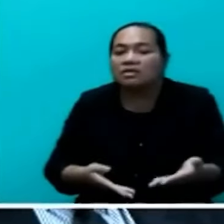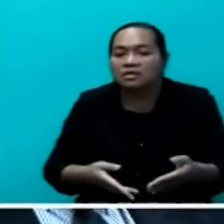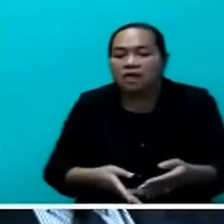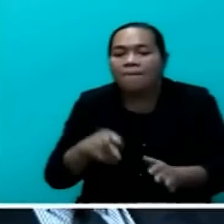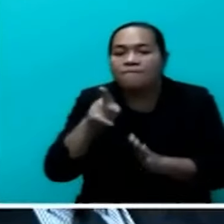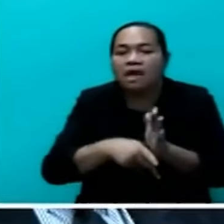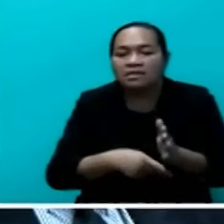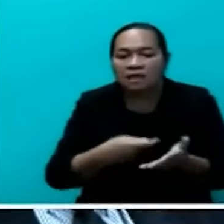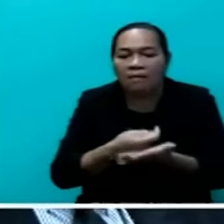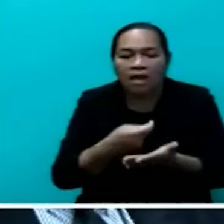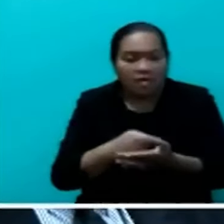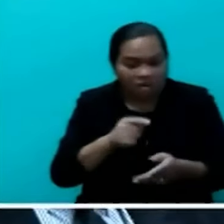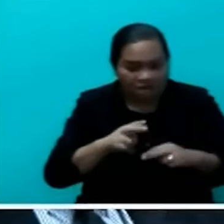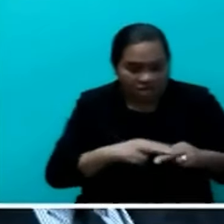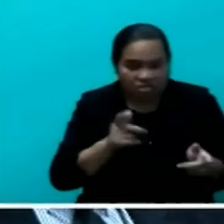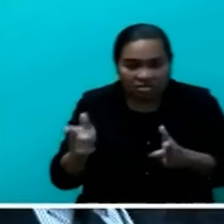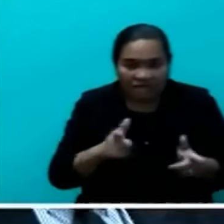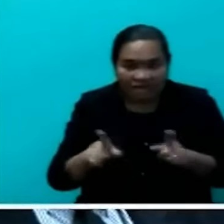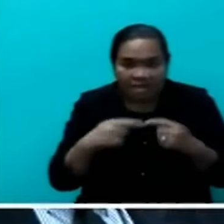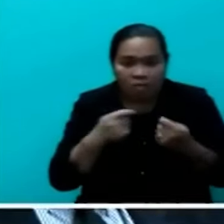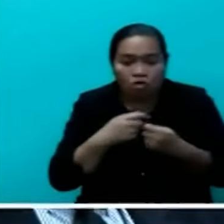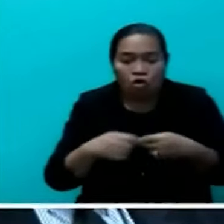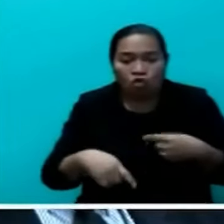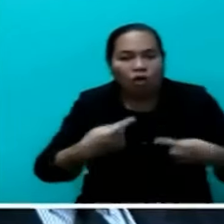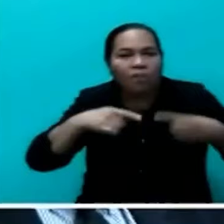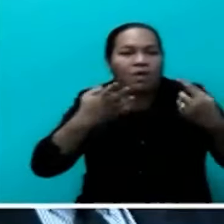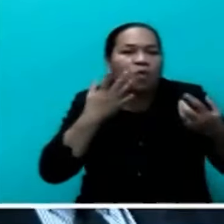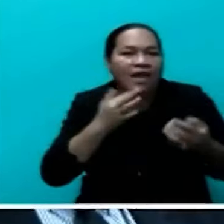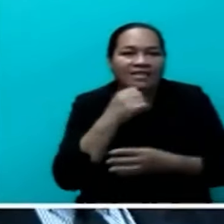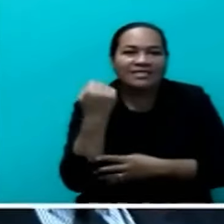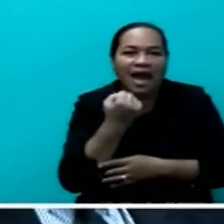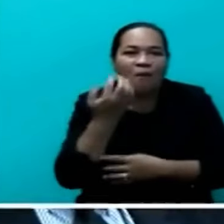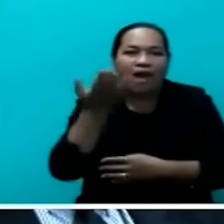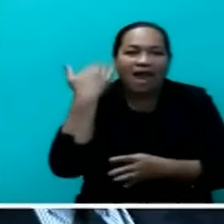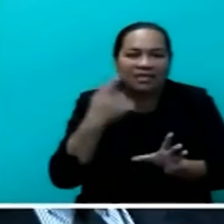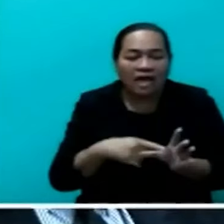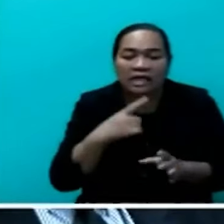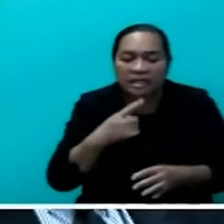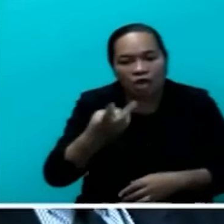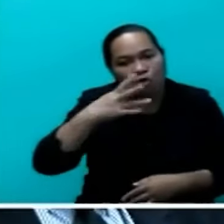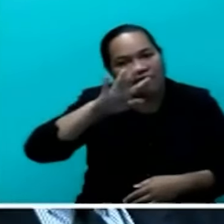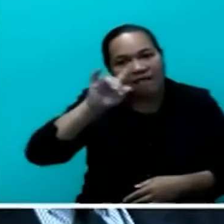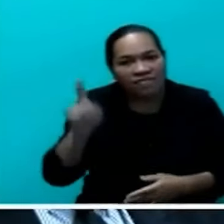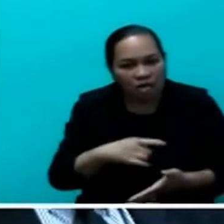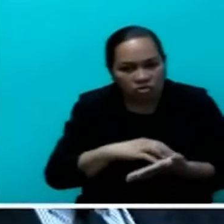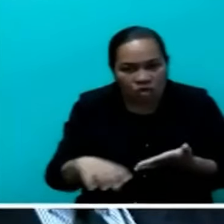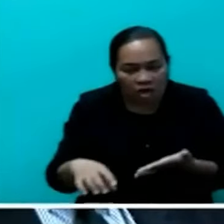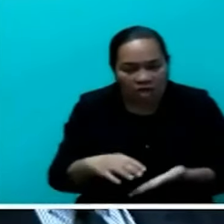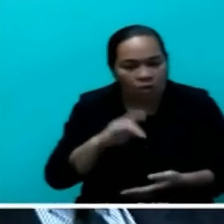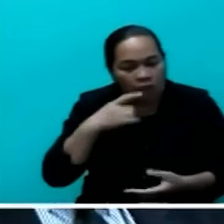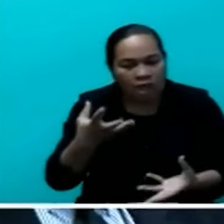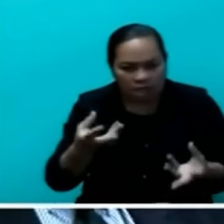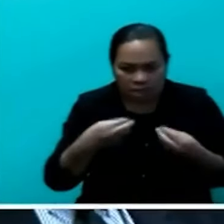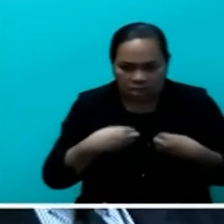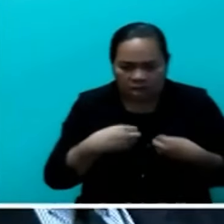who competed at a tournament in Samoa last year are reported 25,000. It was